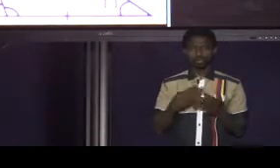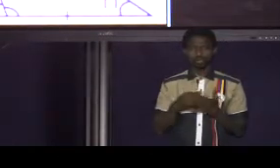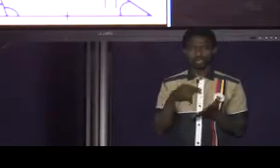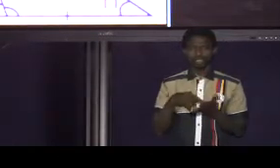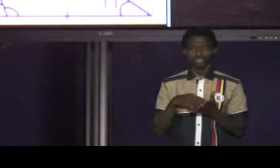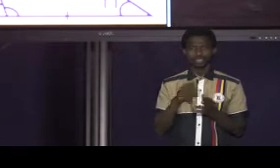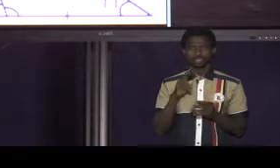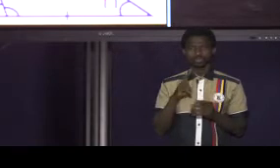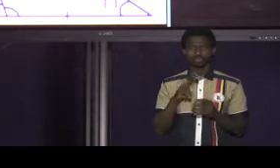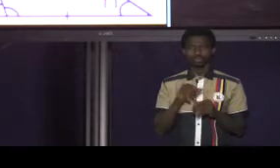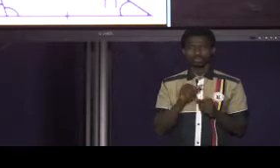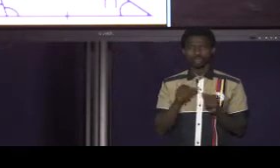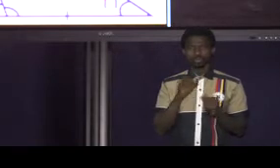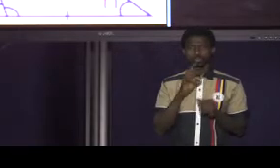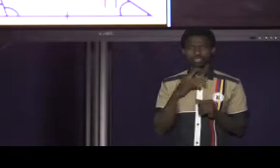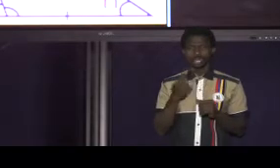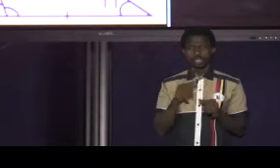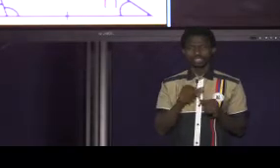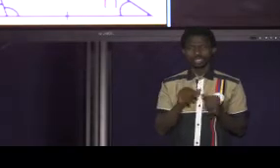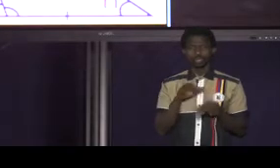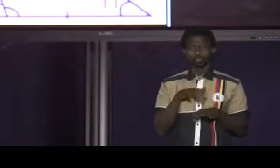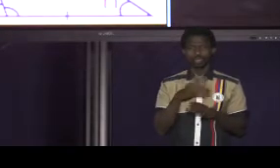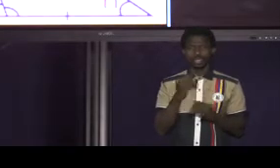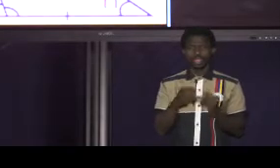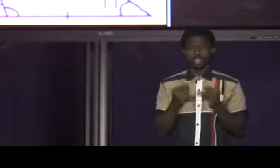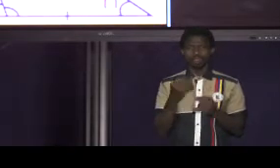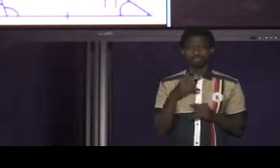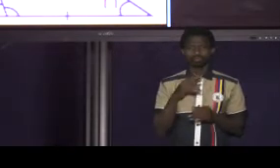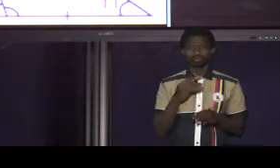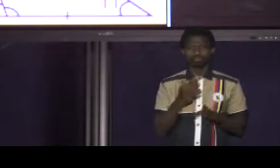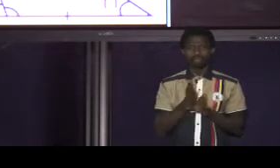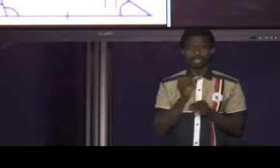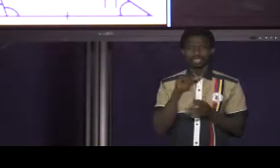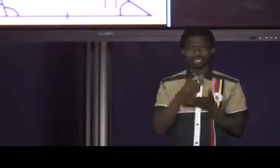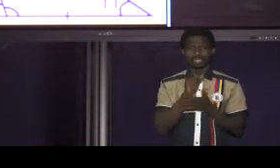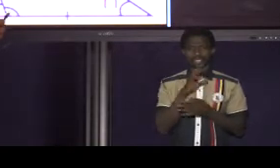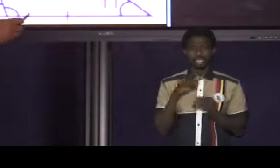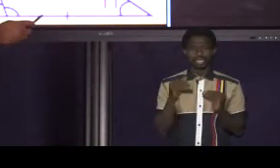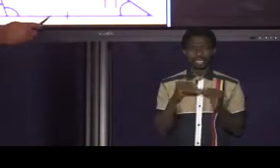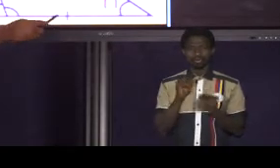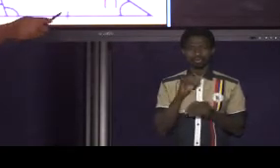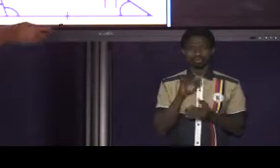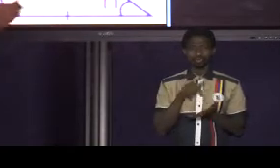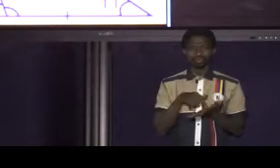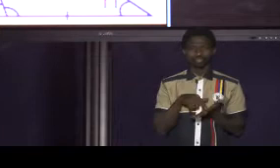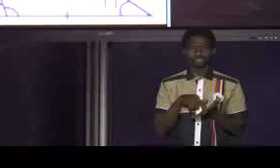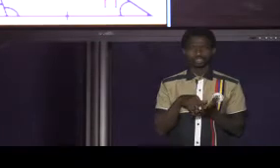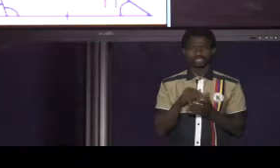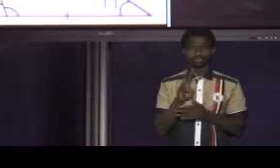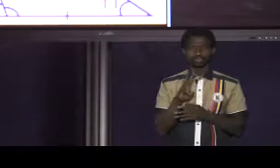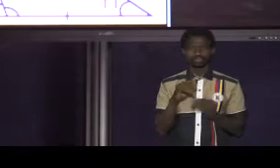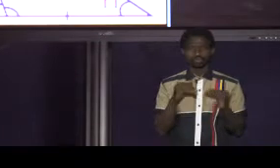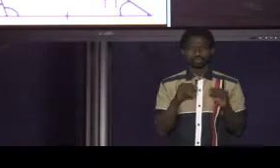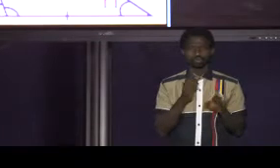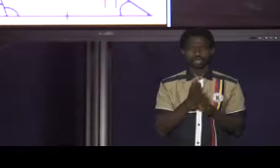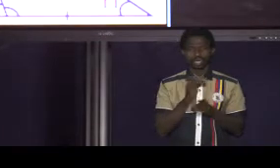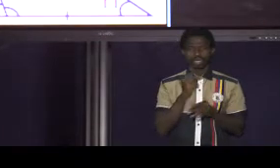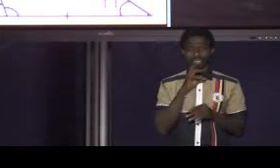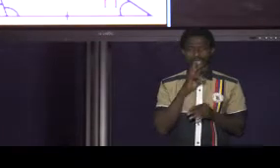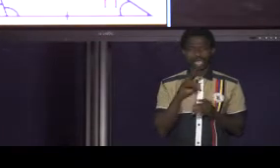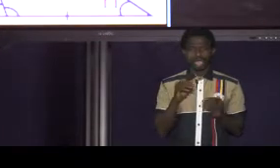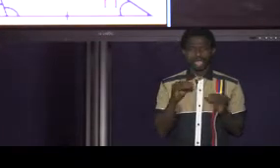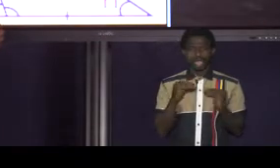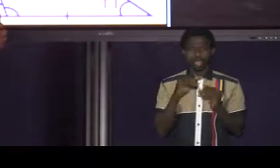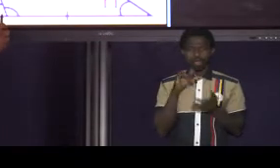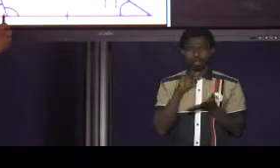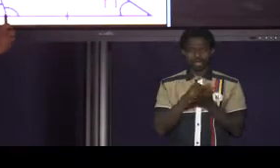two angles are the angles at the end of the two lines that are equal. And so these two lines are equal. That is exactly what these marks